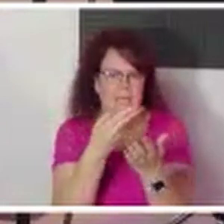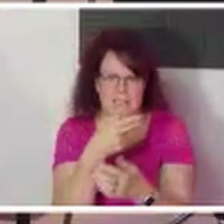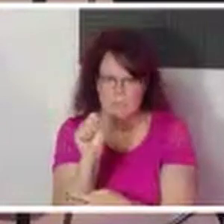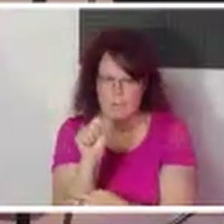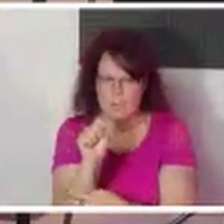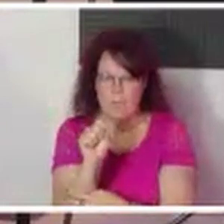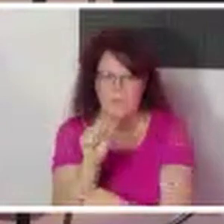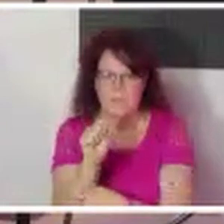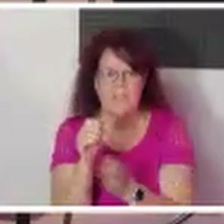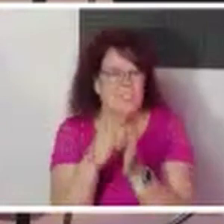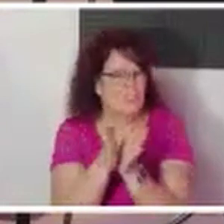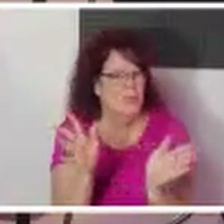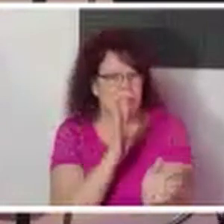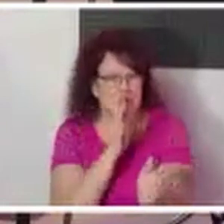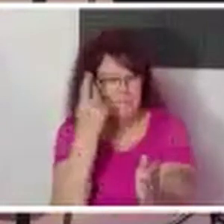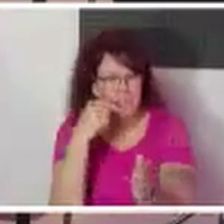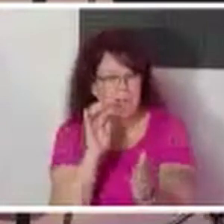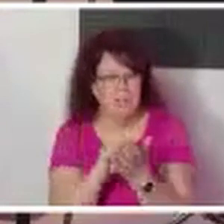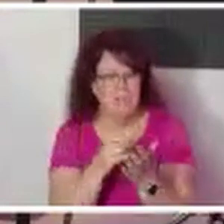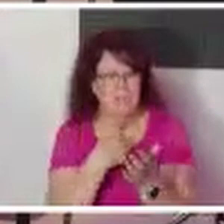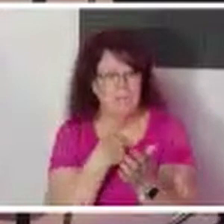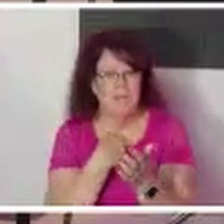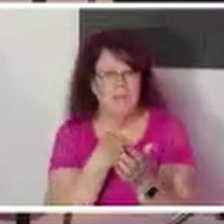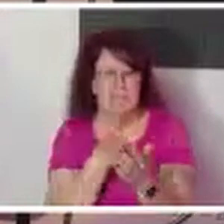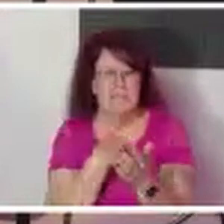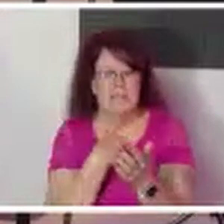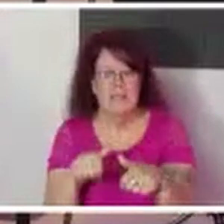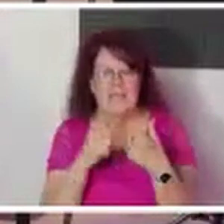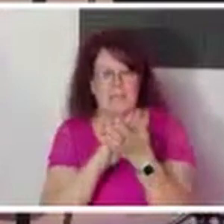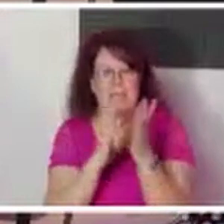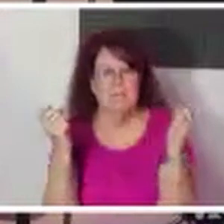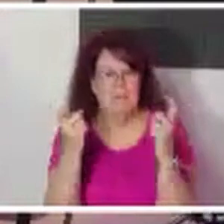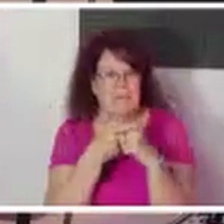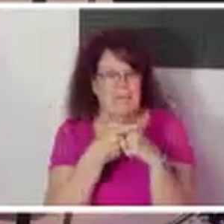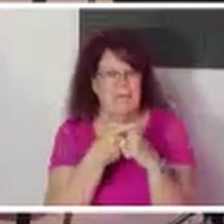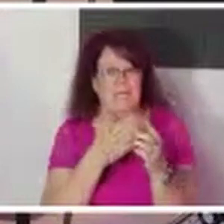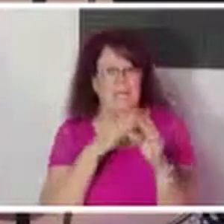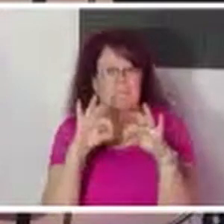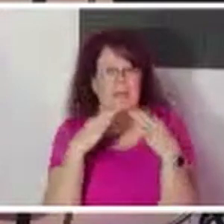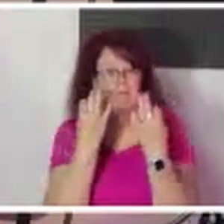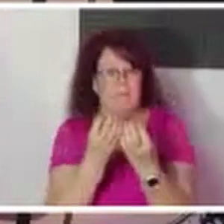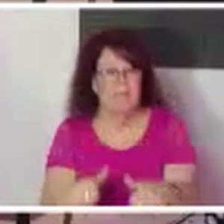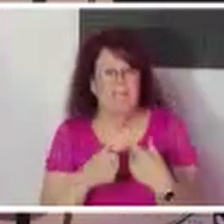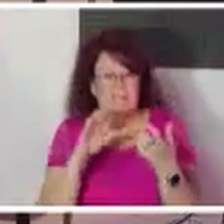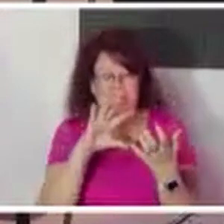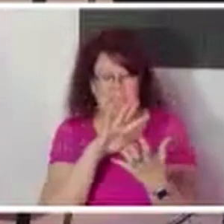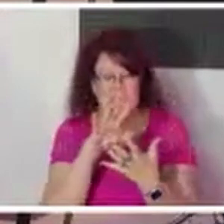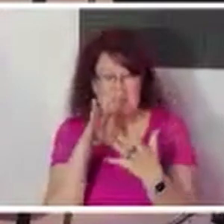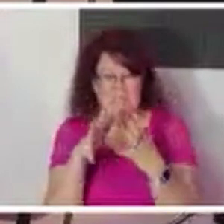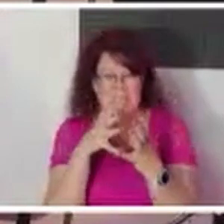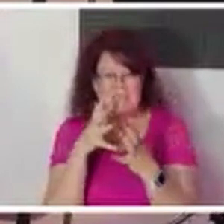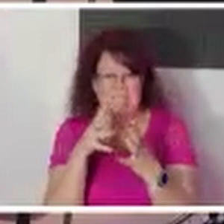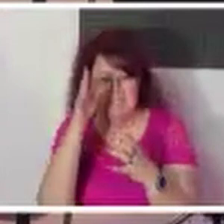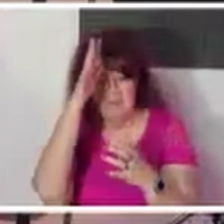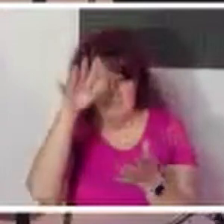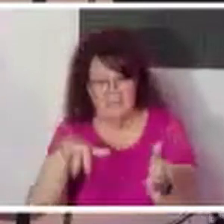school. Generally speaking, for me, that was when life got kind of complicated. My family life got a little bit messy. A grandparent